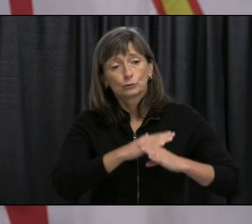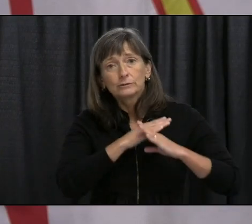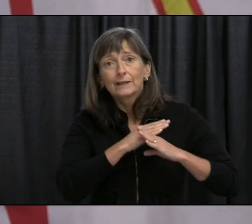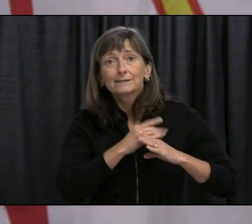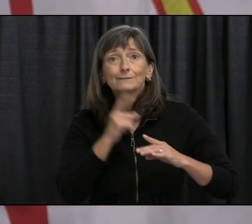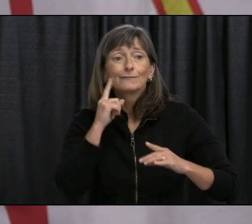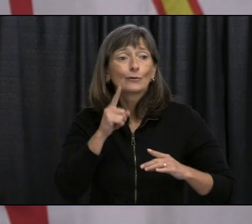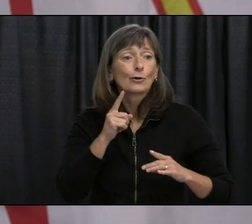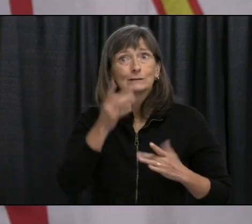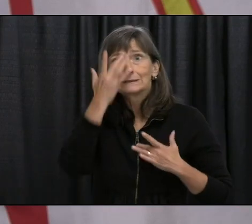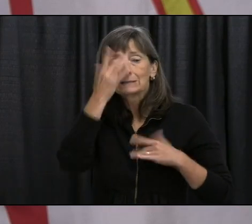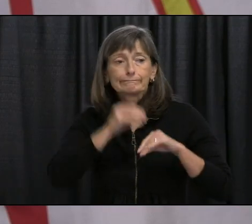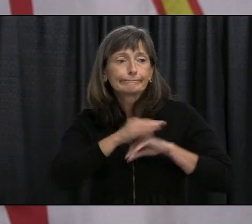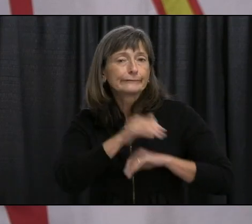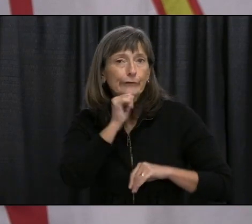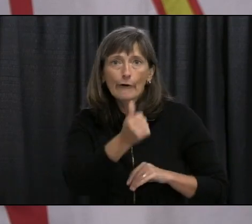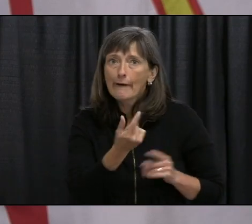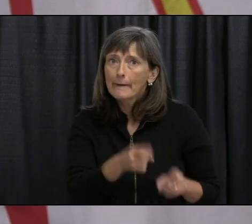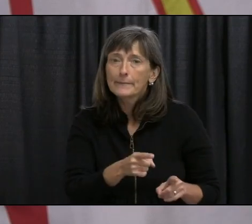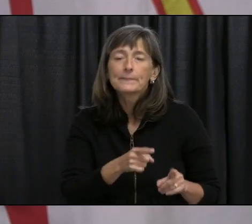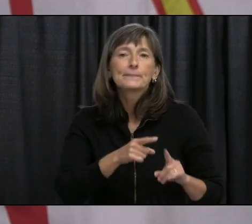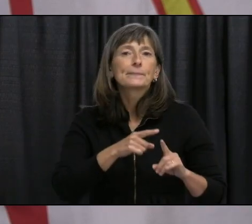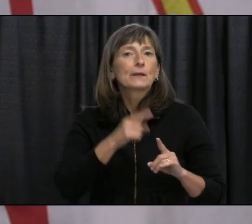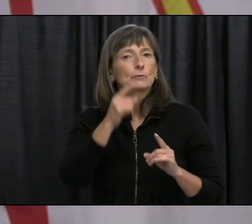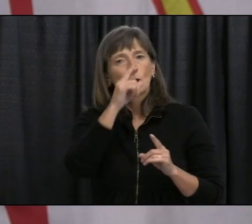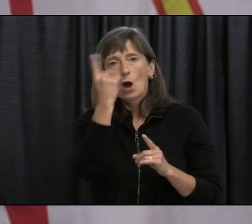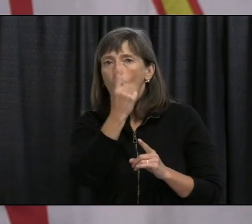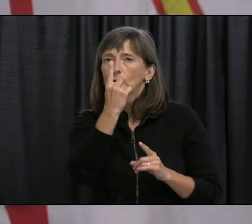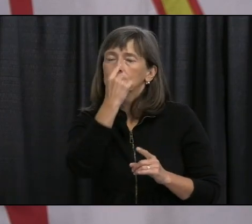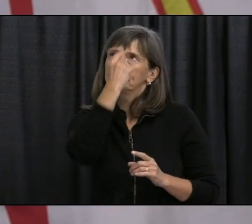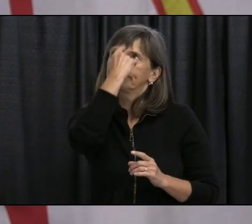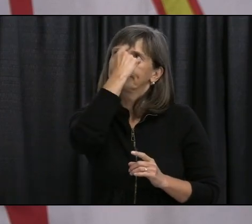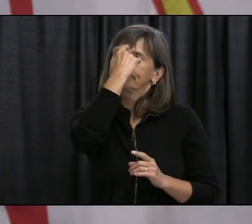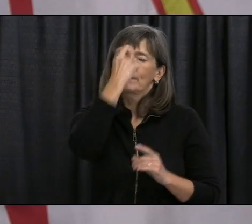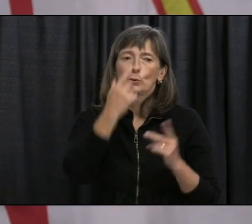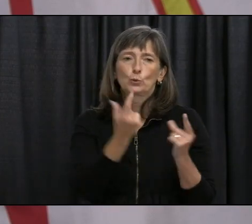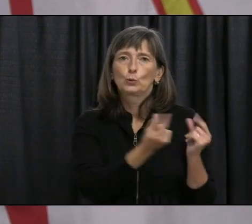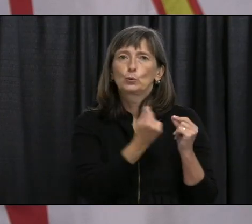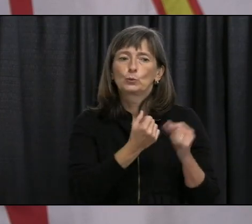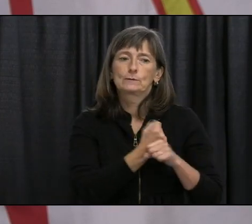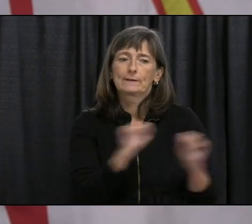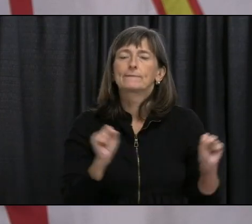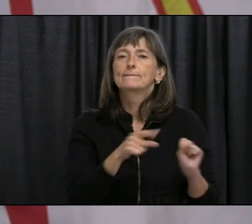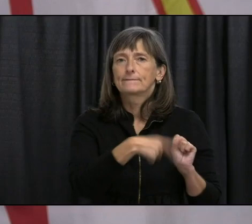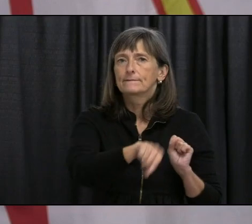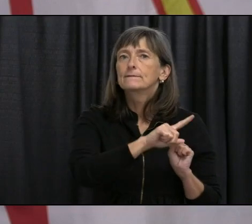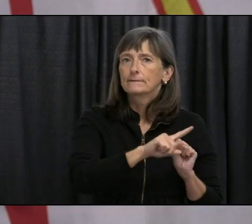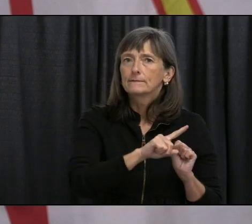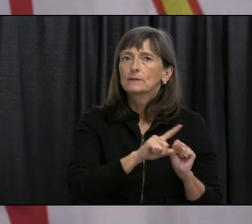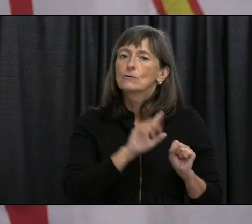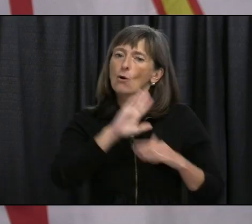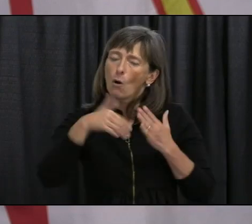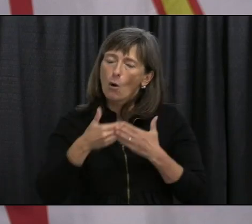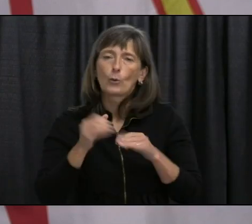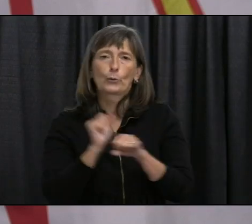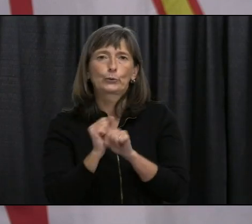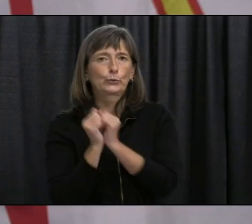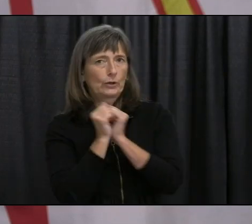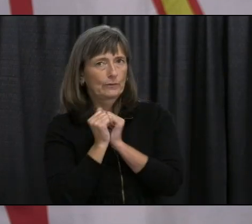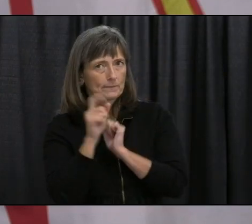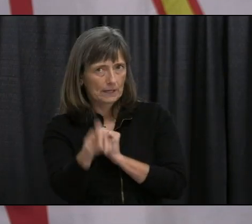unintended impacts of this pandemic must be top of mind, and it takes our collective actions to ensure they are safe, healthy, and